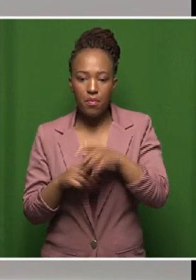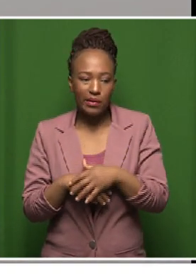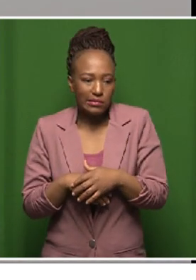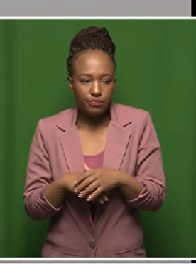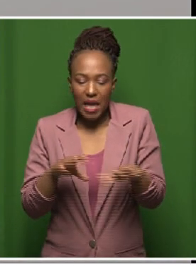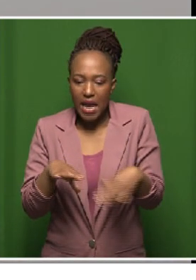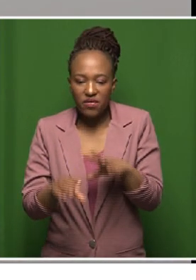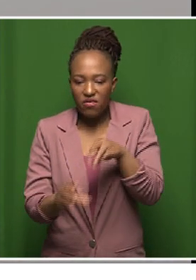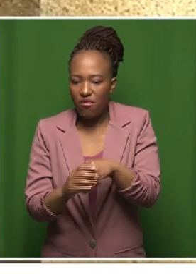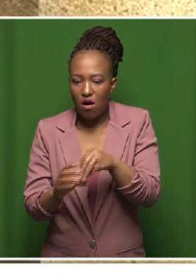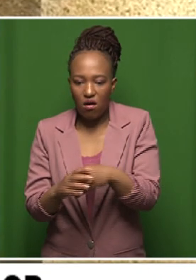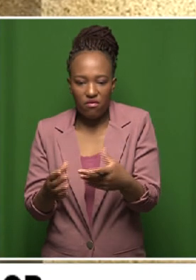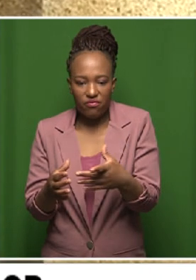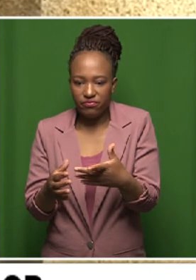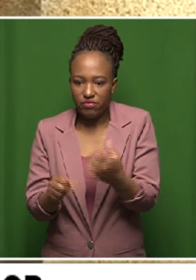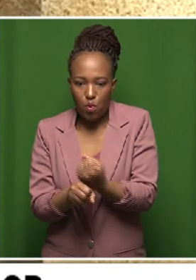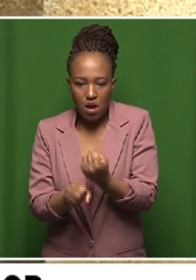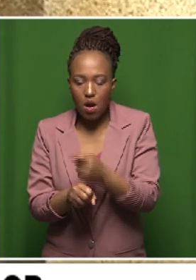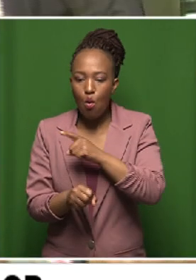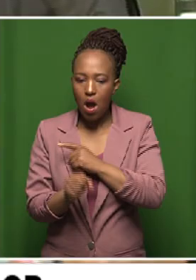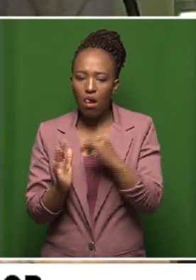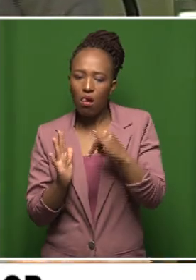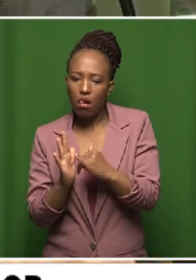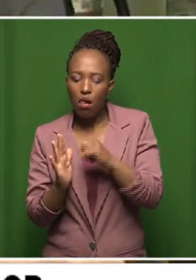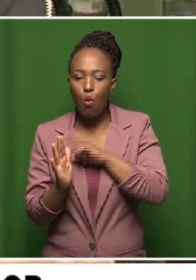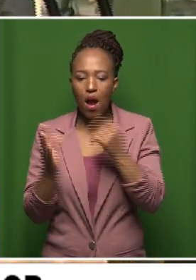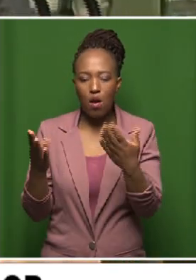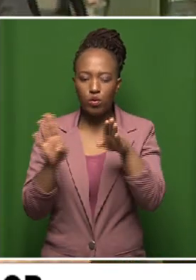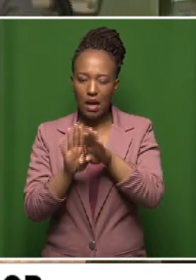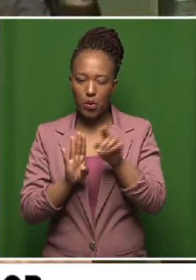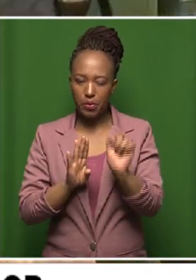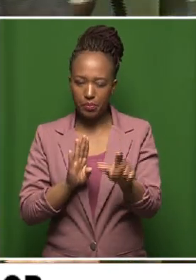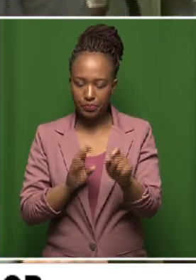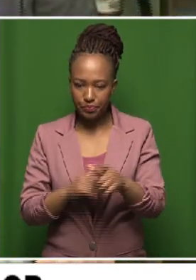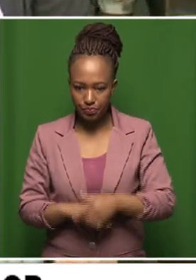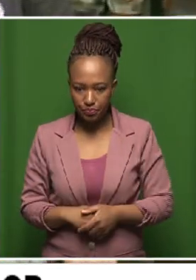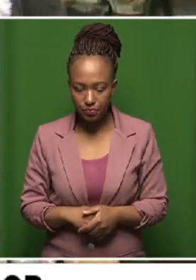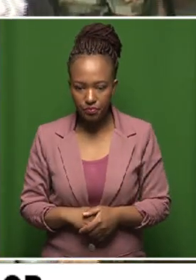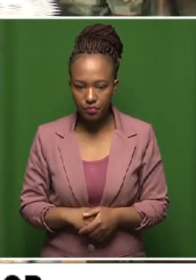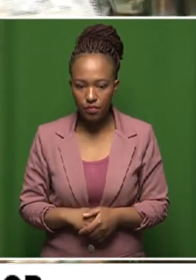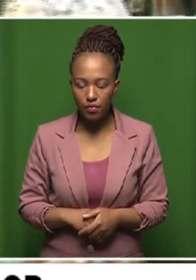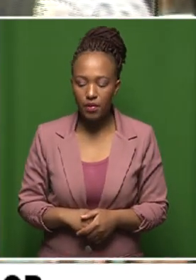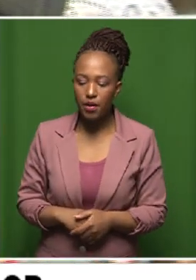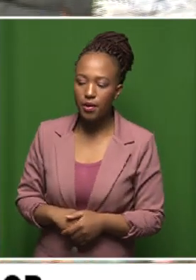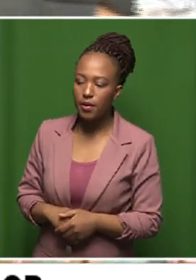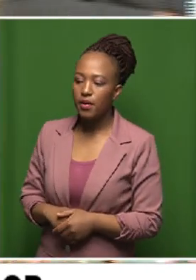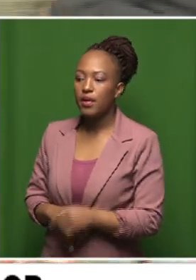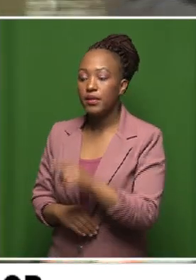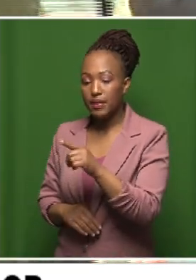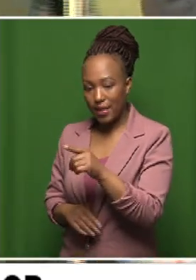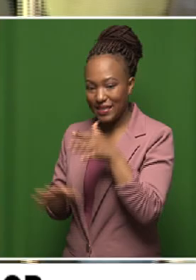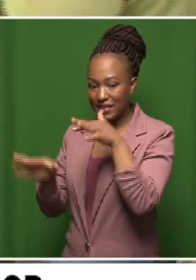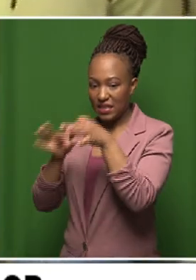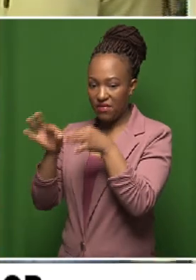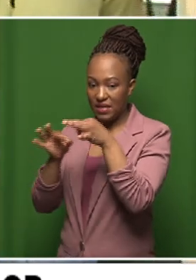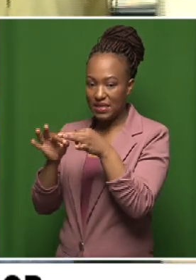active. And that means people sitting at home because of the lockdown. Yeah. So that's sort of the definition that Stats